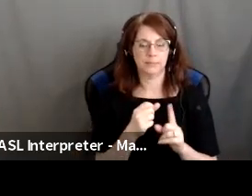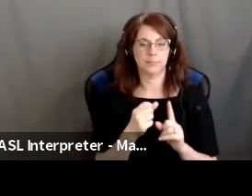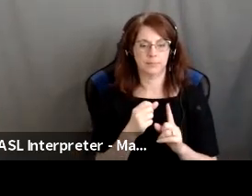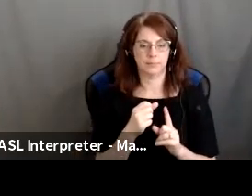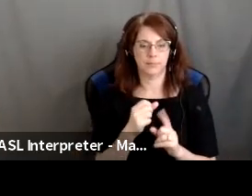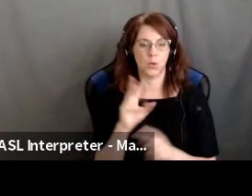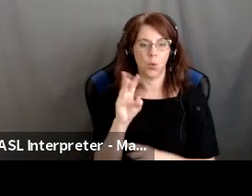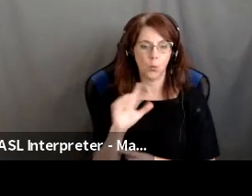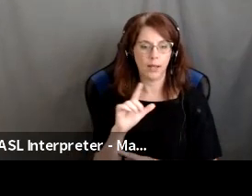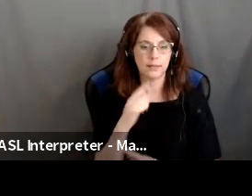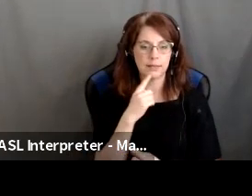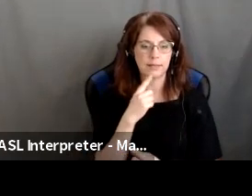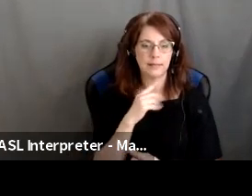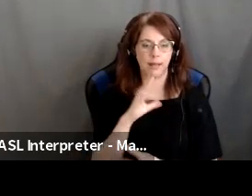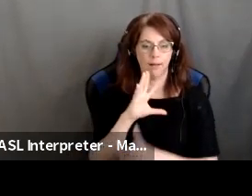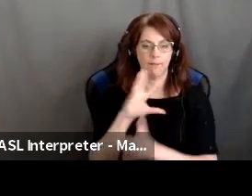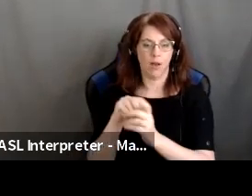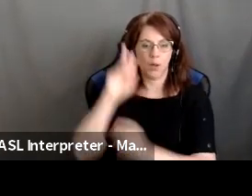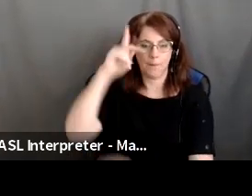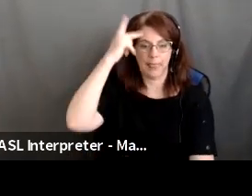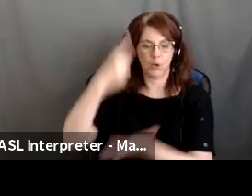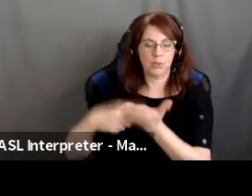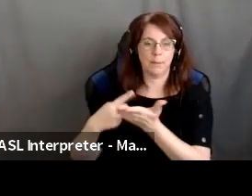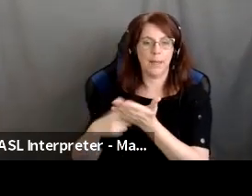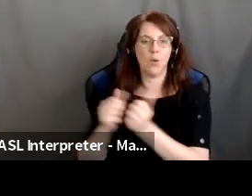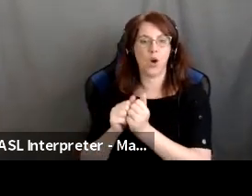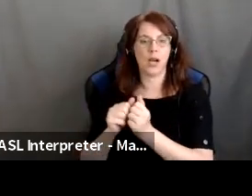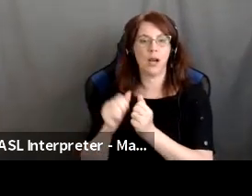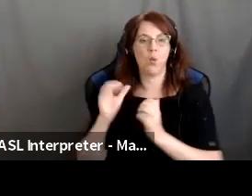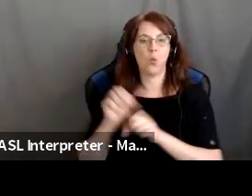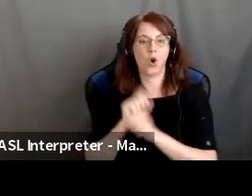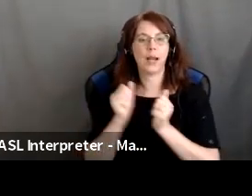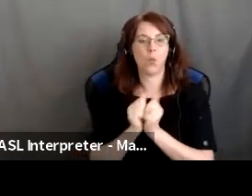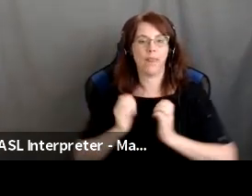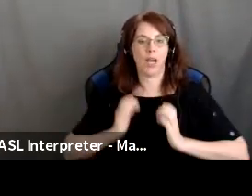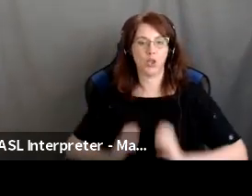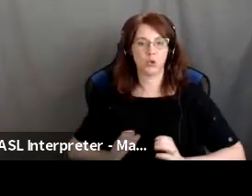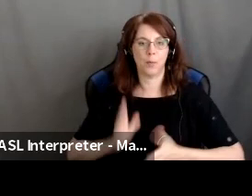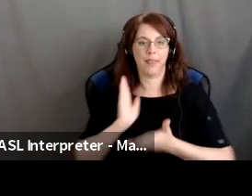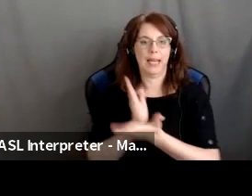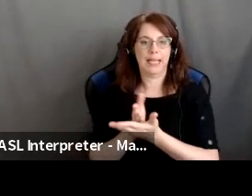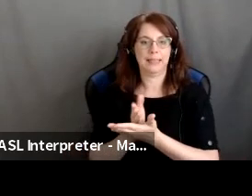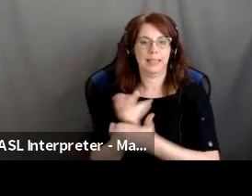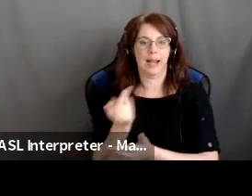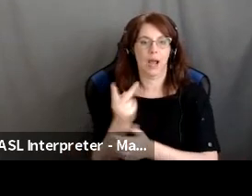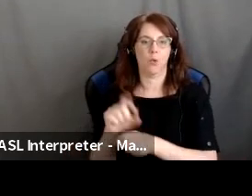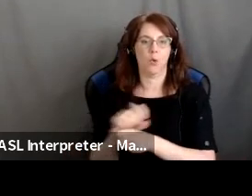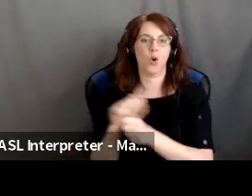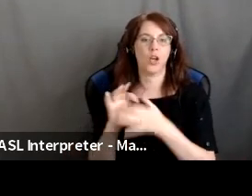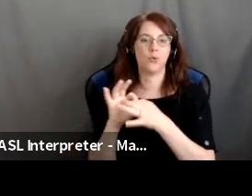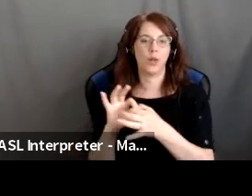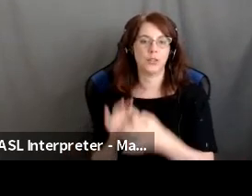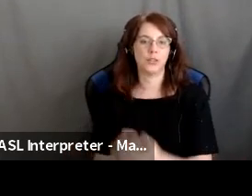Will says, I got pulled into a political debate working with the consumer that ended our working relationship.